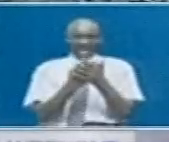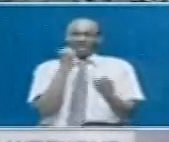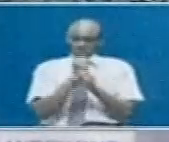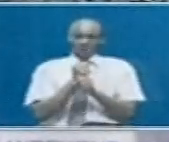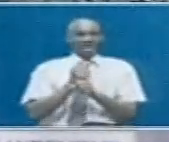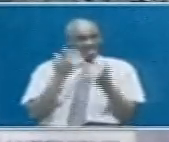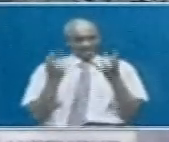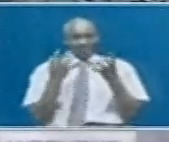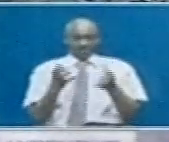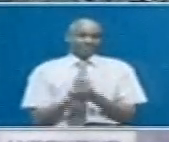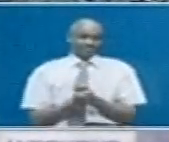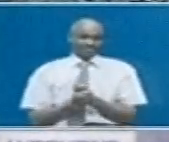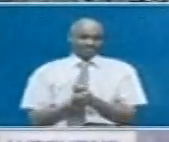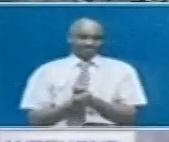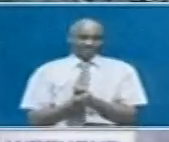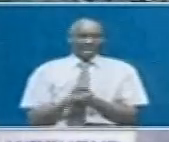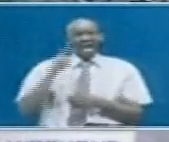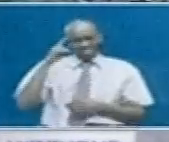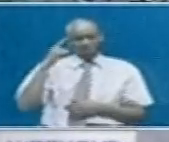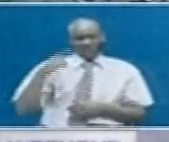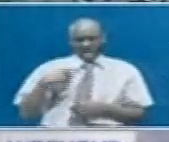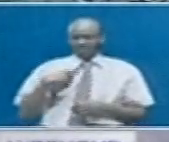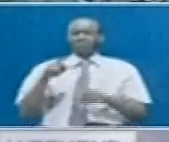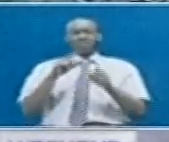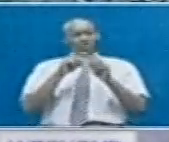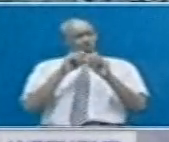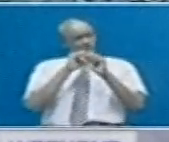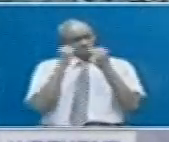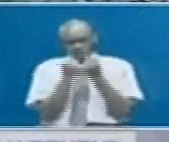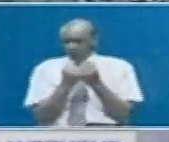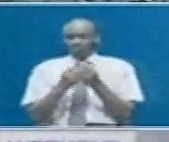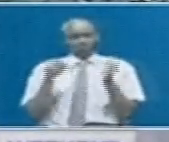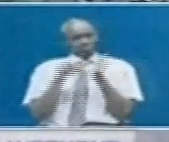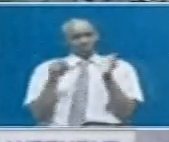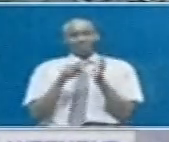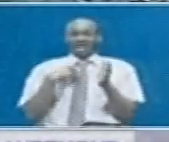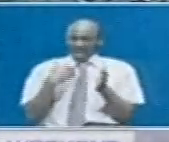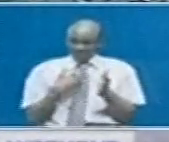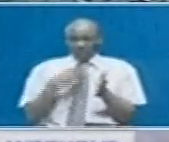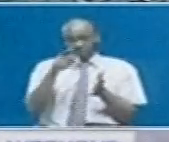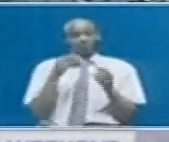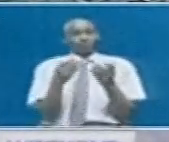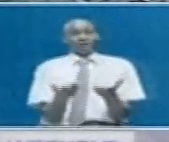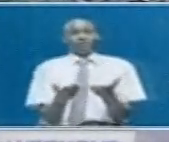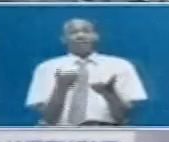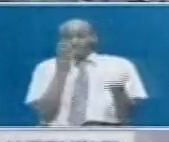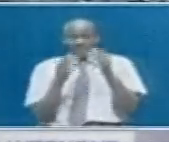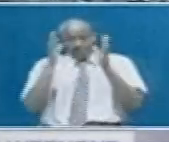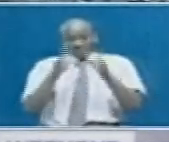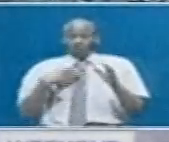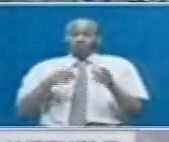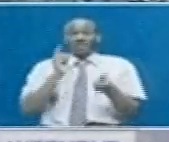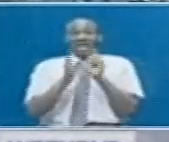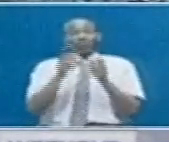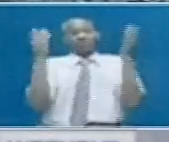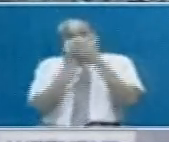They believe there's some types of social offenses that you cannot deal with legally. Because if you go and report a night runner, what do we charge him with?